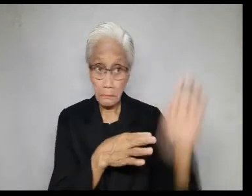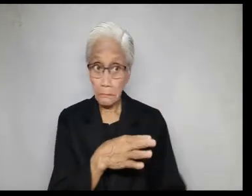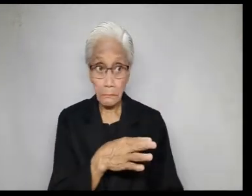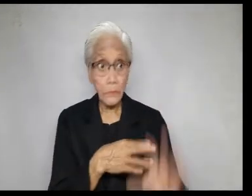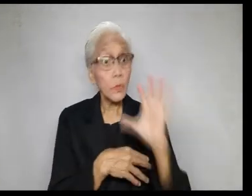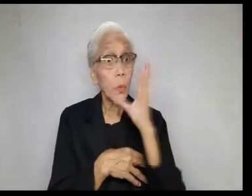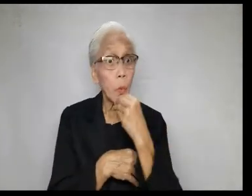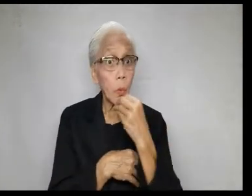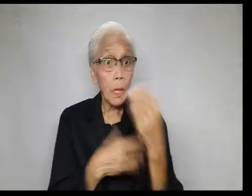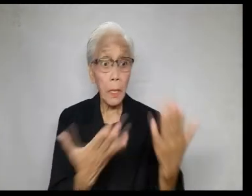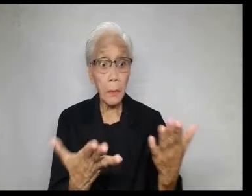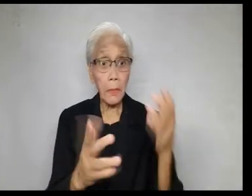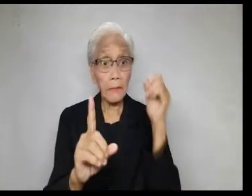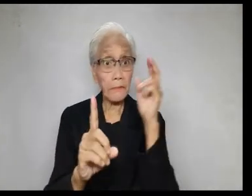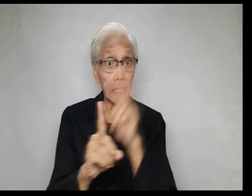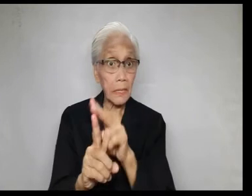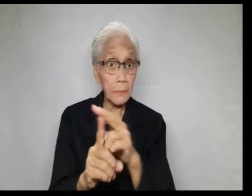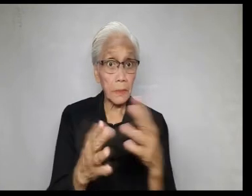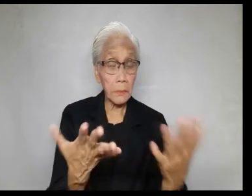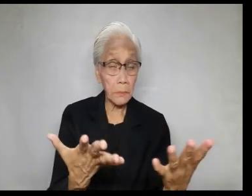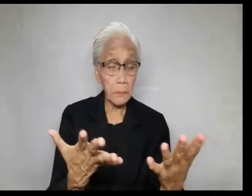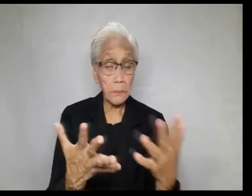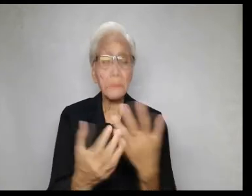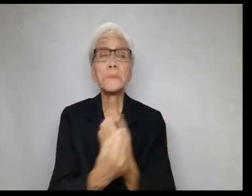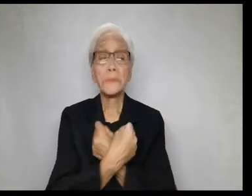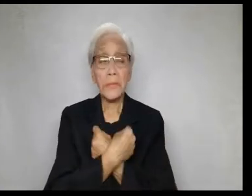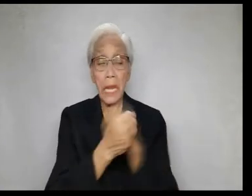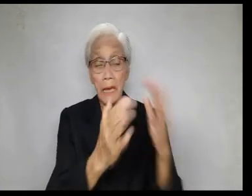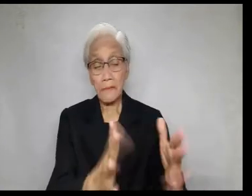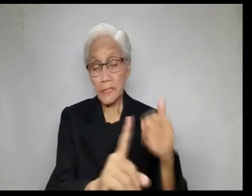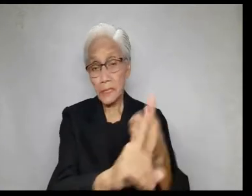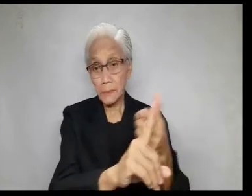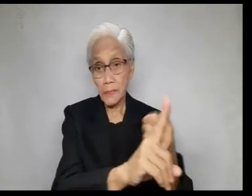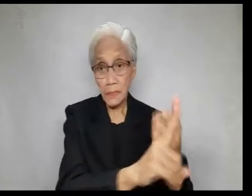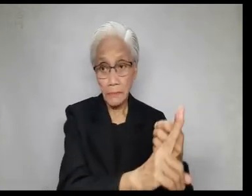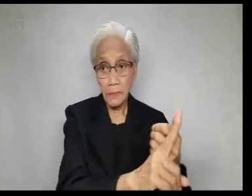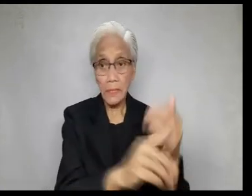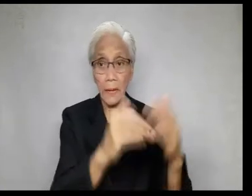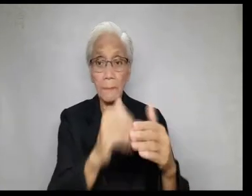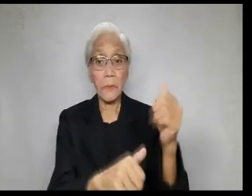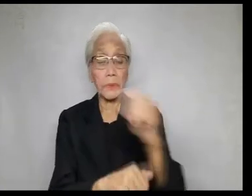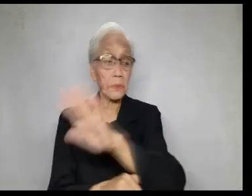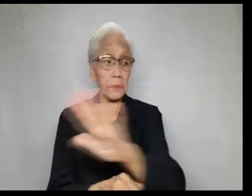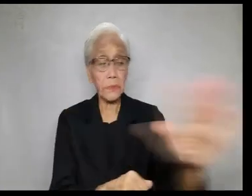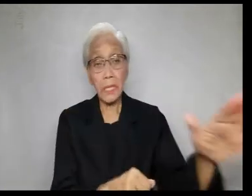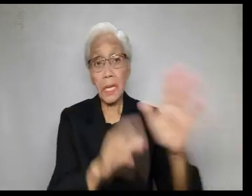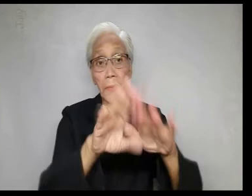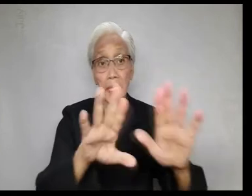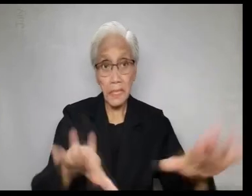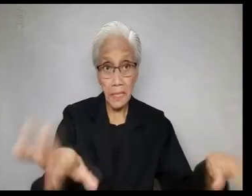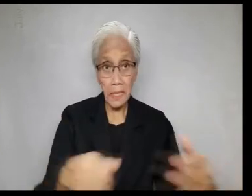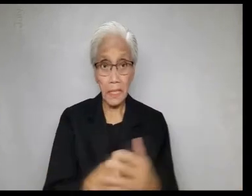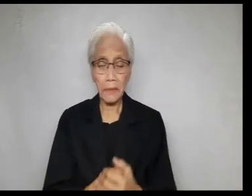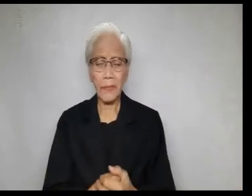differences. And in the end, who are the most affected victims? Of course, the lovers